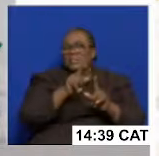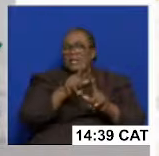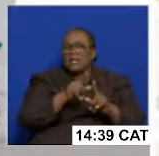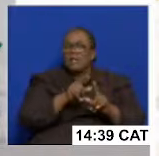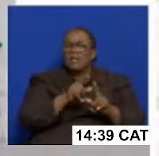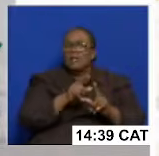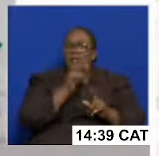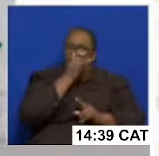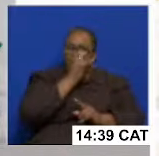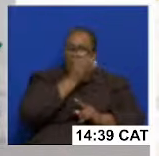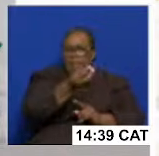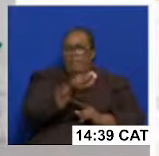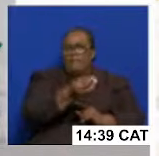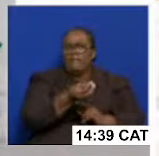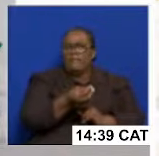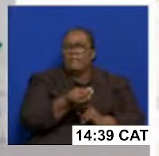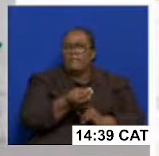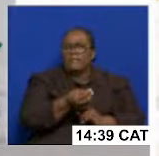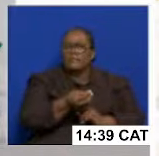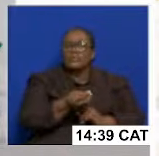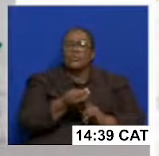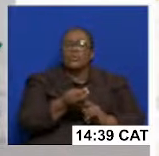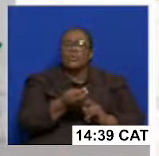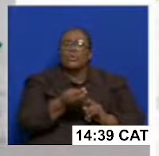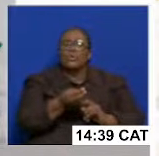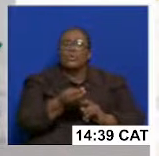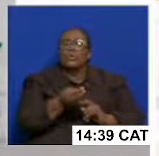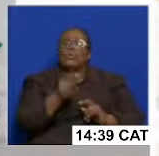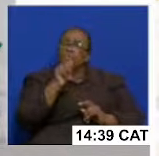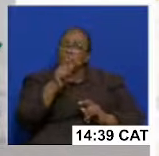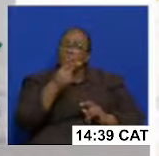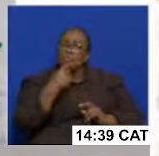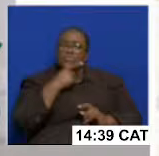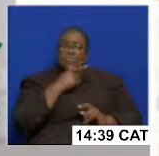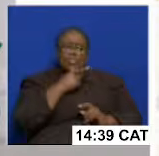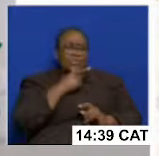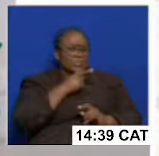Why is she saying the white guy who opened the case isn't clean either?